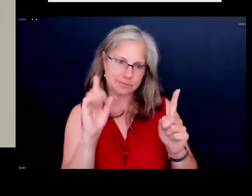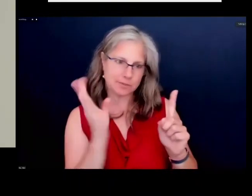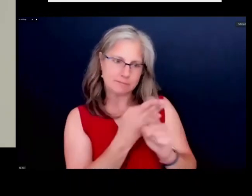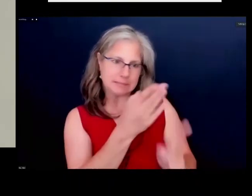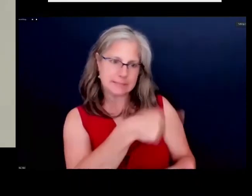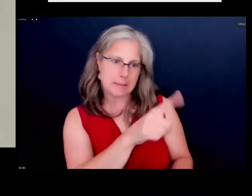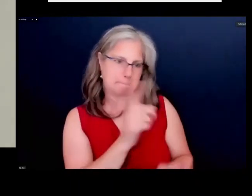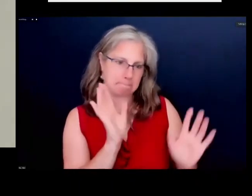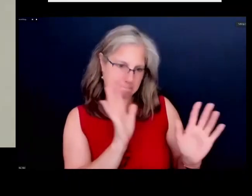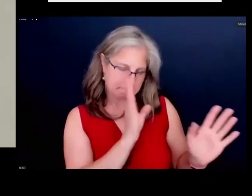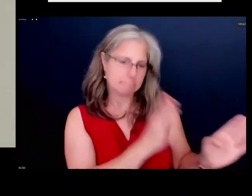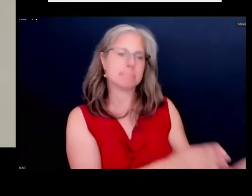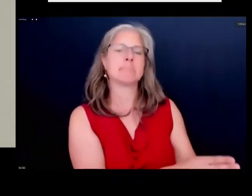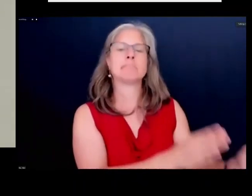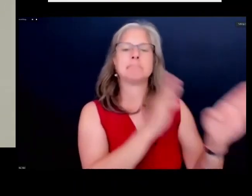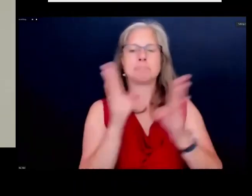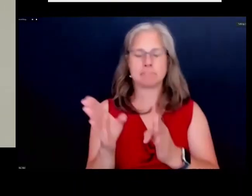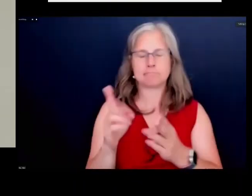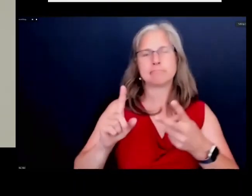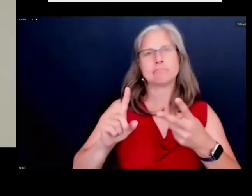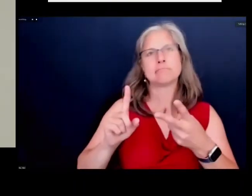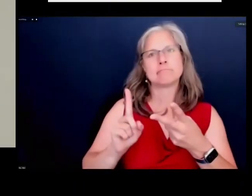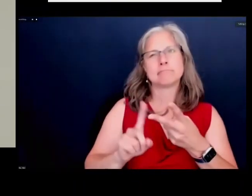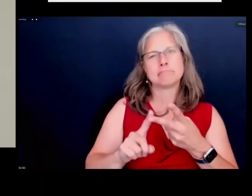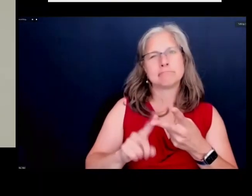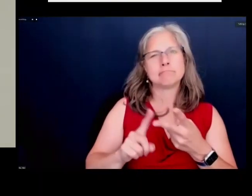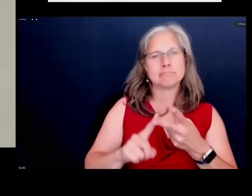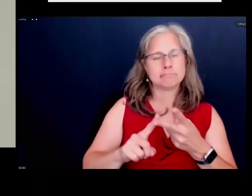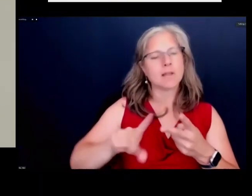success there. Then there is a